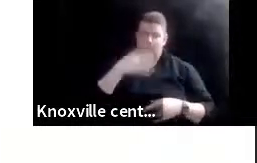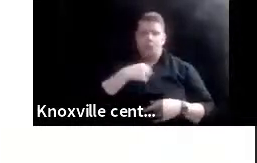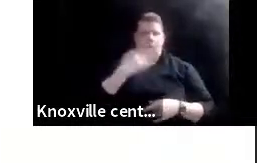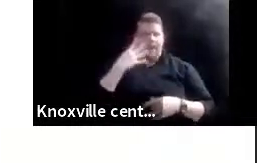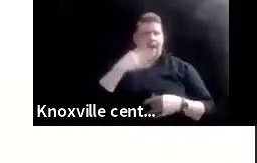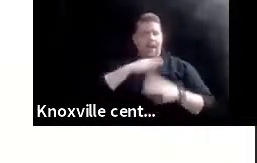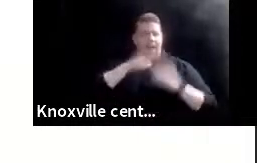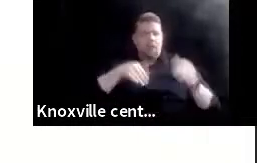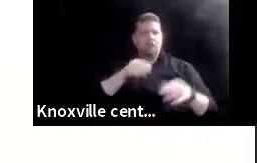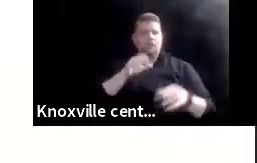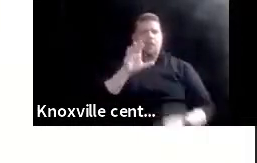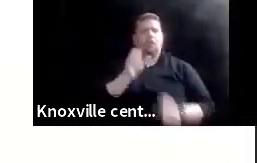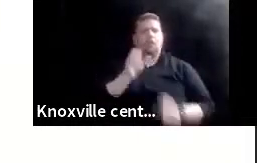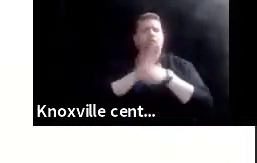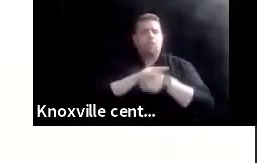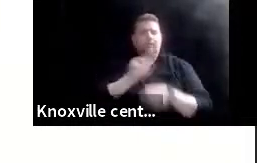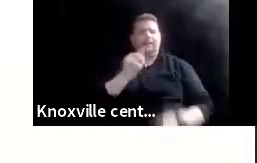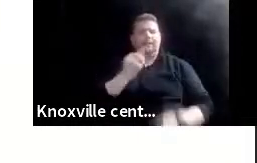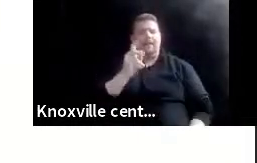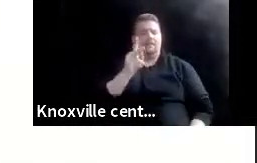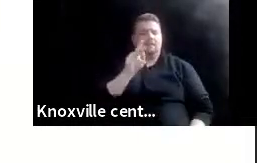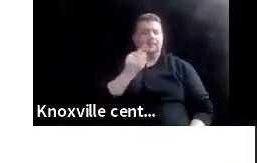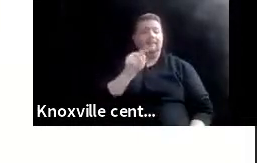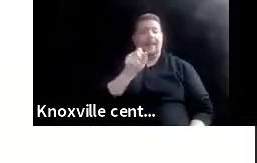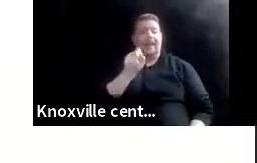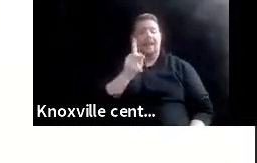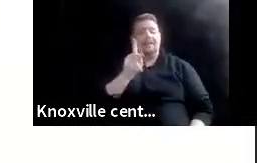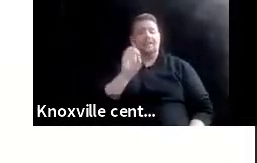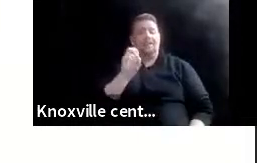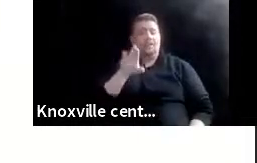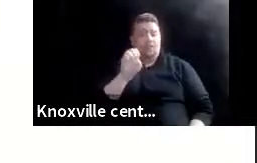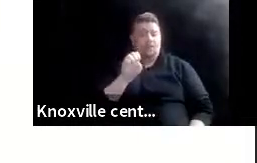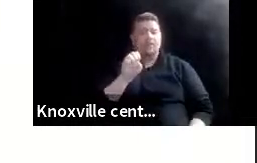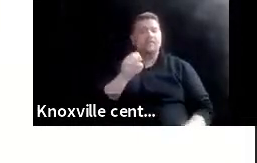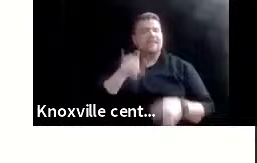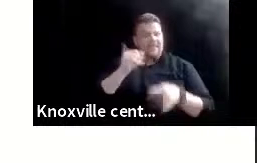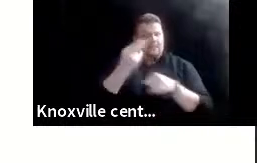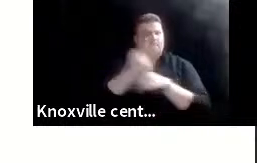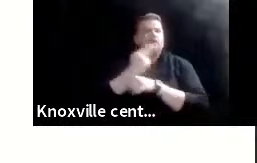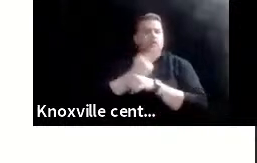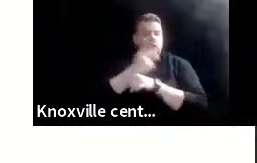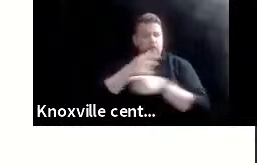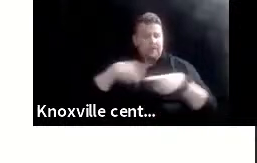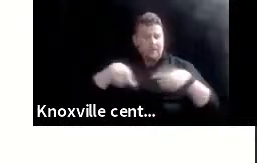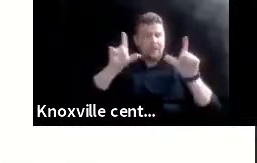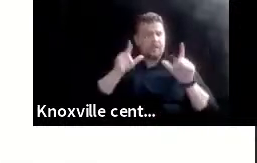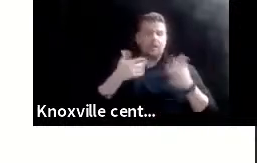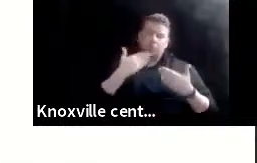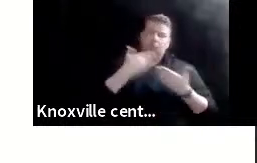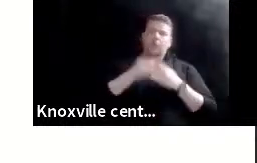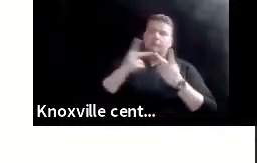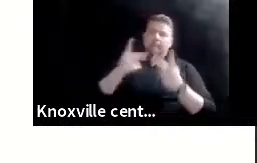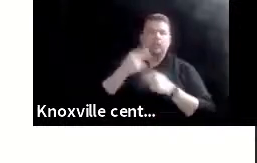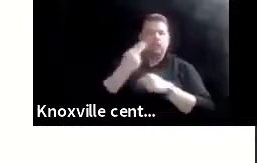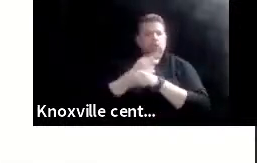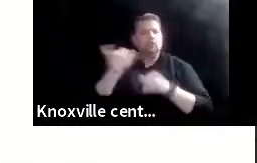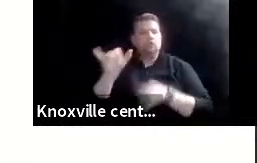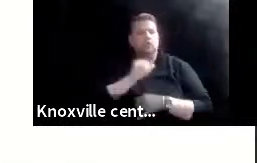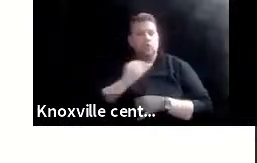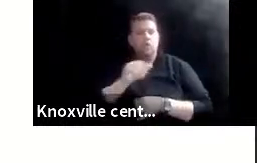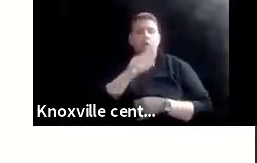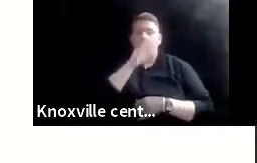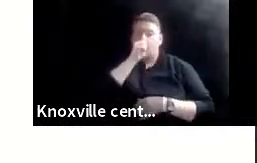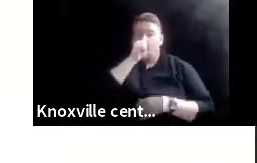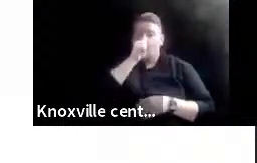Coronavirus Task Force reports. This is the data set they use. So it was naturally a good place for us to gravitate towards. The orange line is